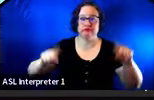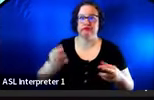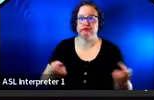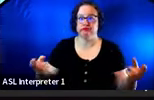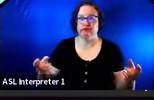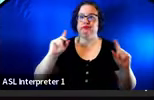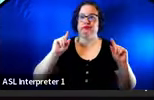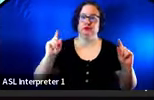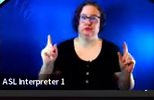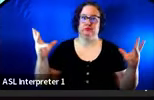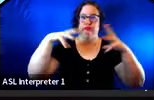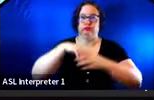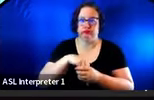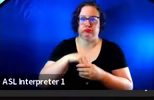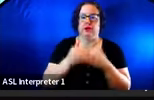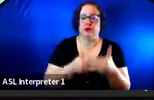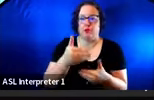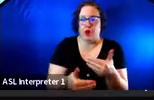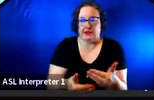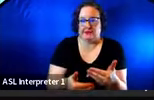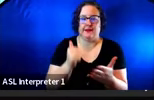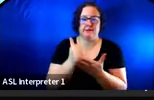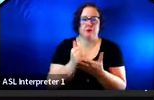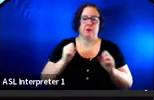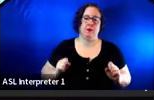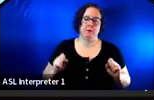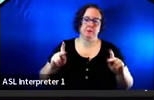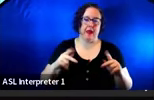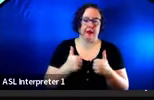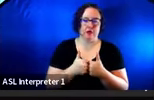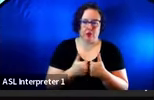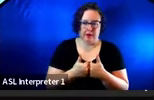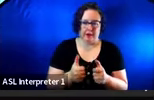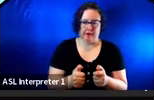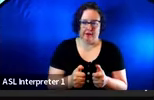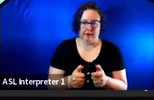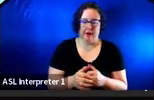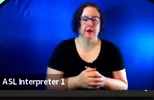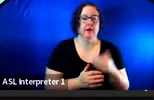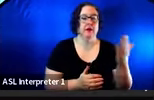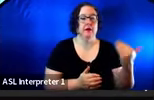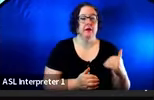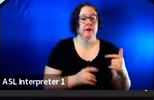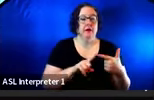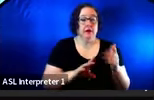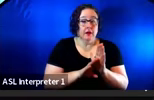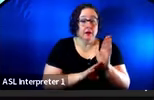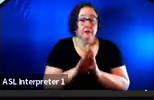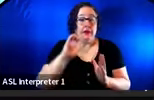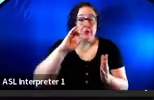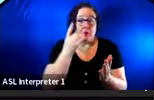the whole process of helping someone get back into gaming. We go about the work of developing what that looks